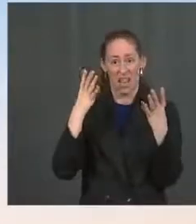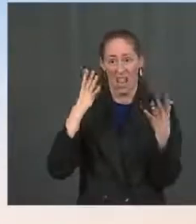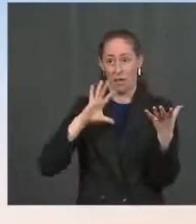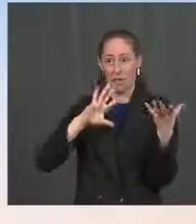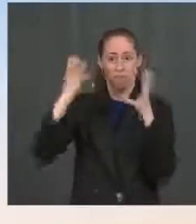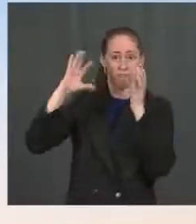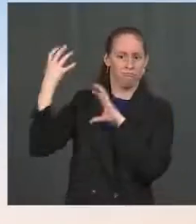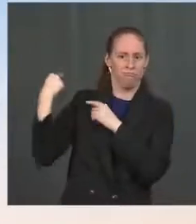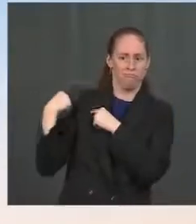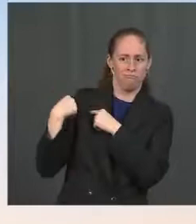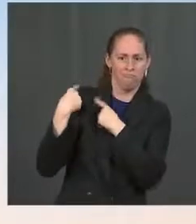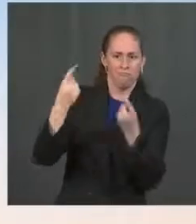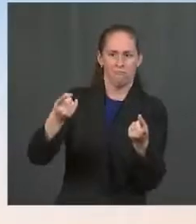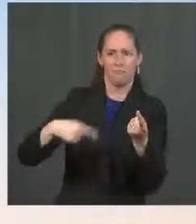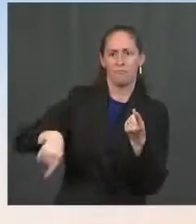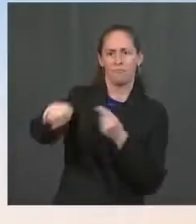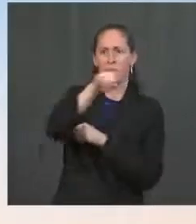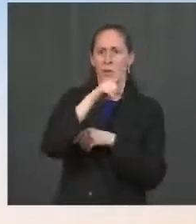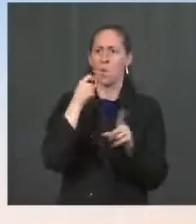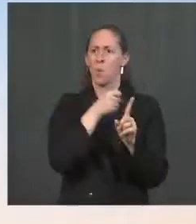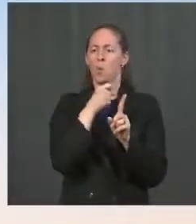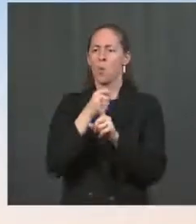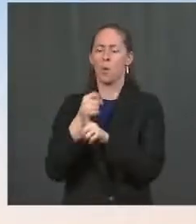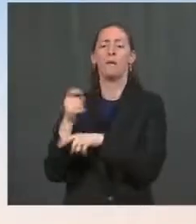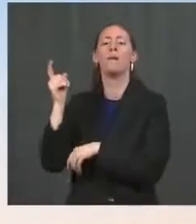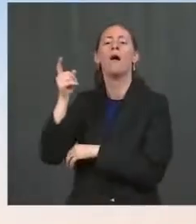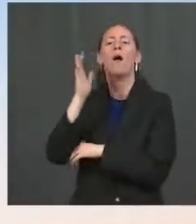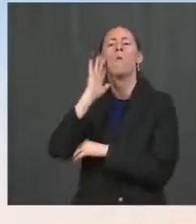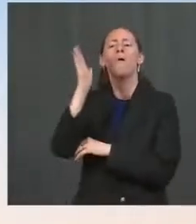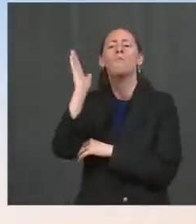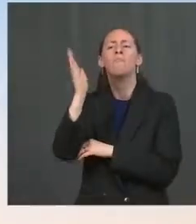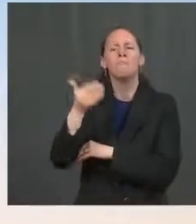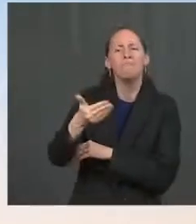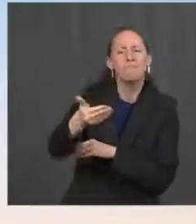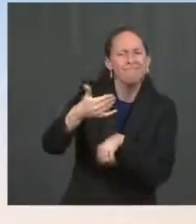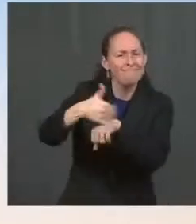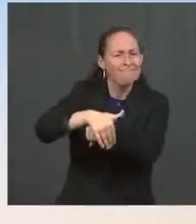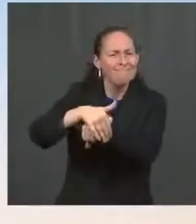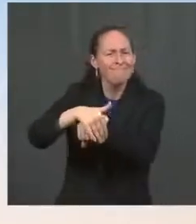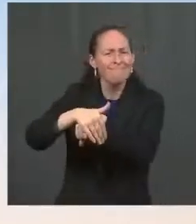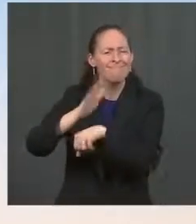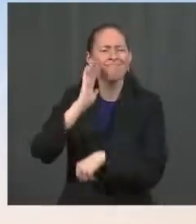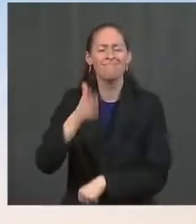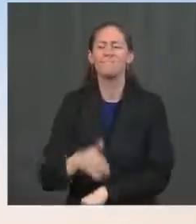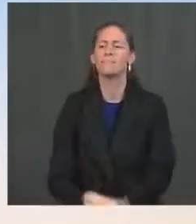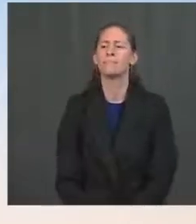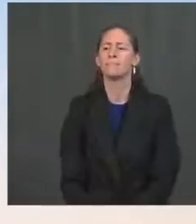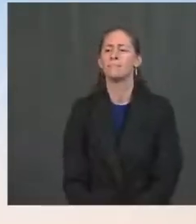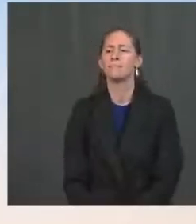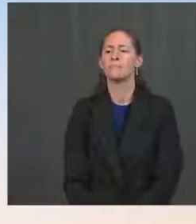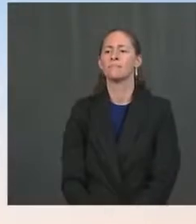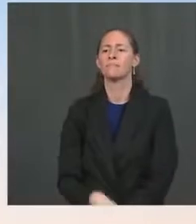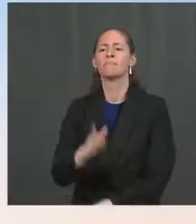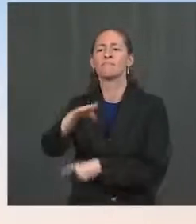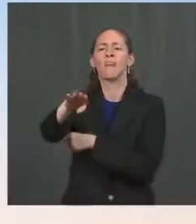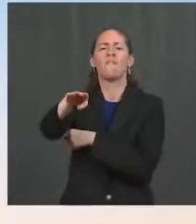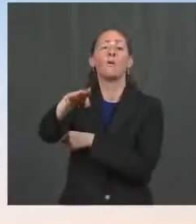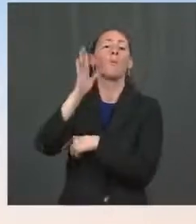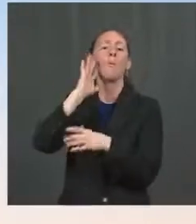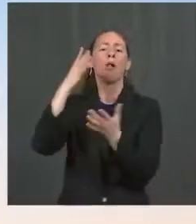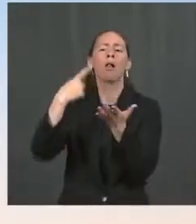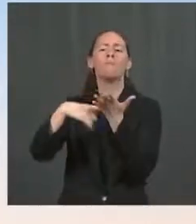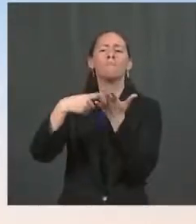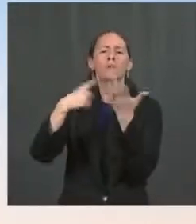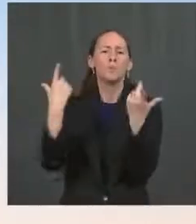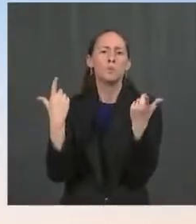his view, and you'll hear him give a speech in just a couple of hours, is that there's additional steps that we need to take together to get more